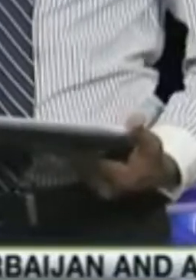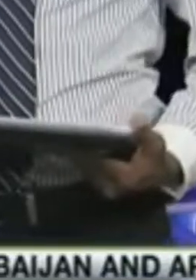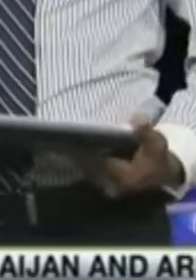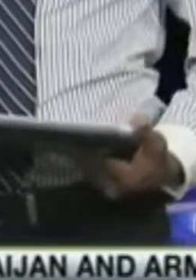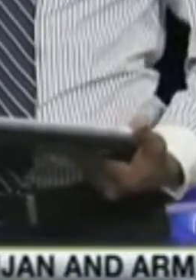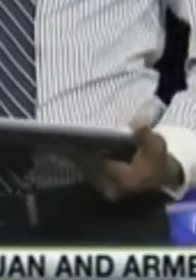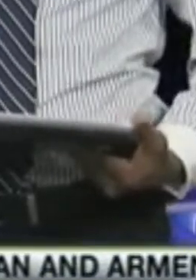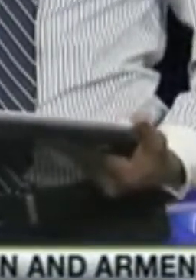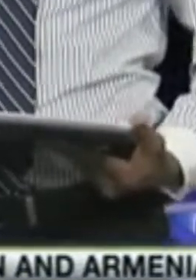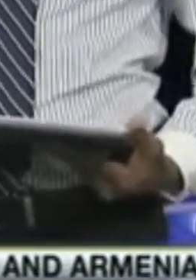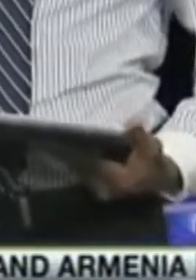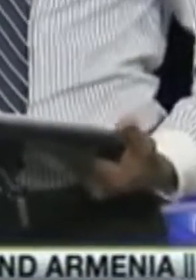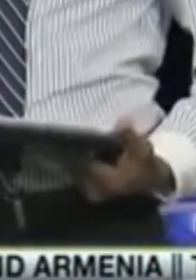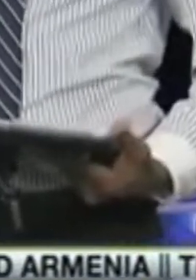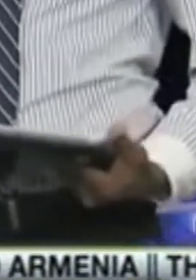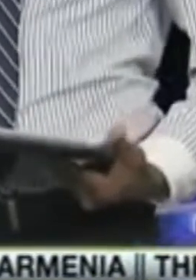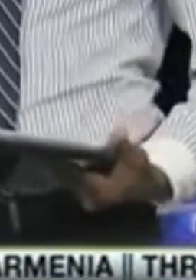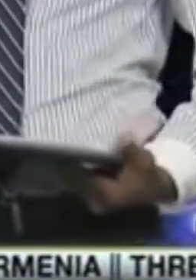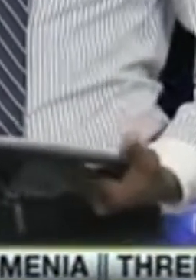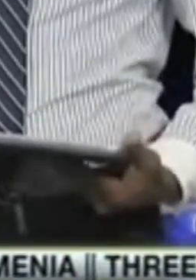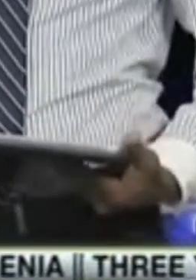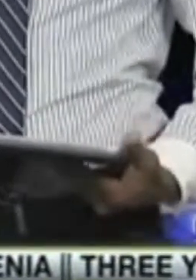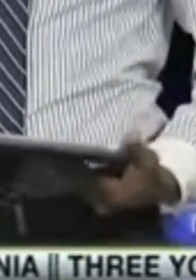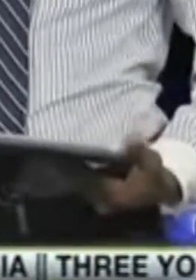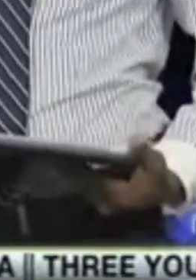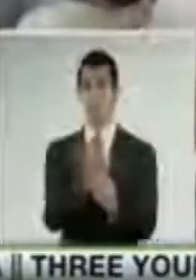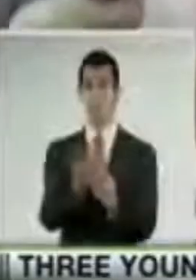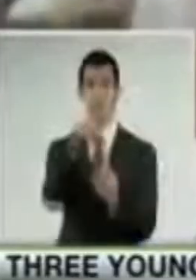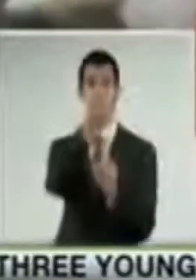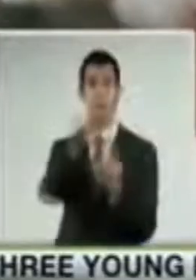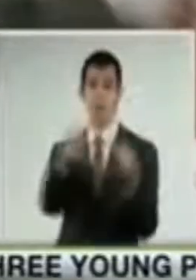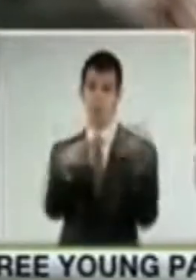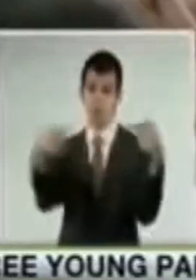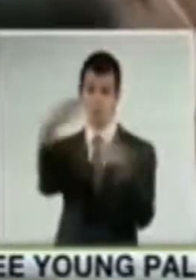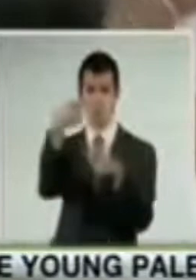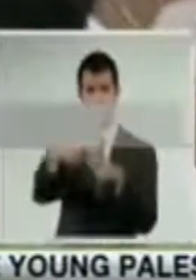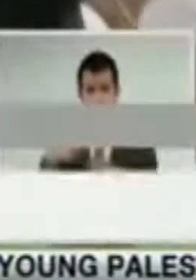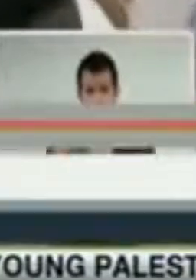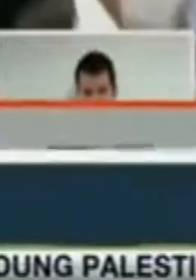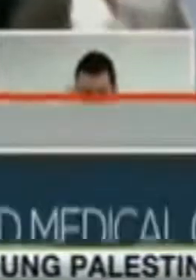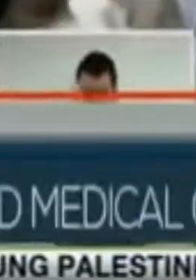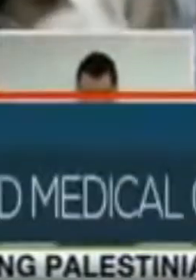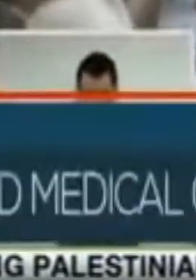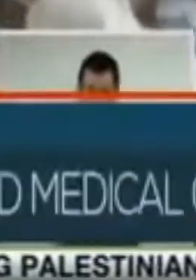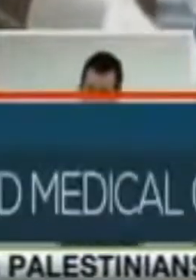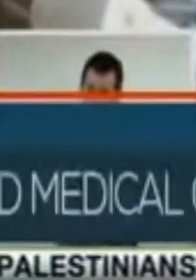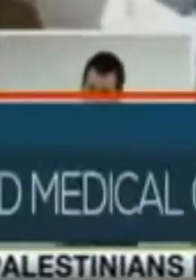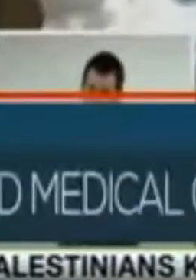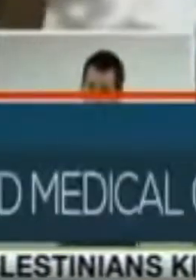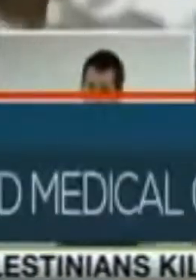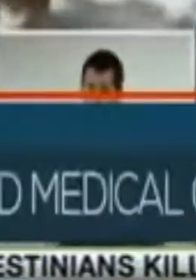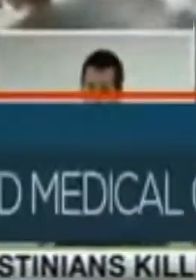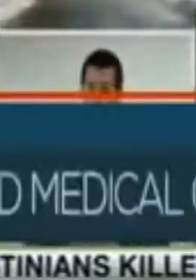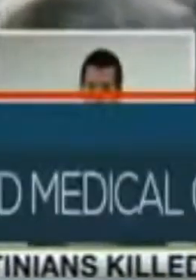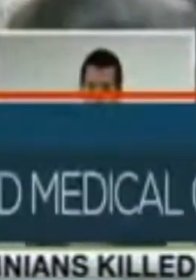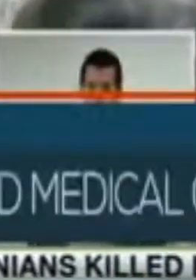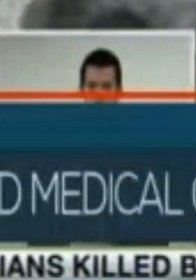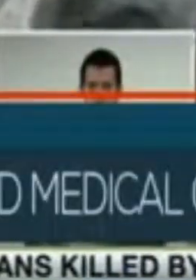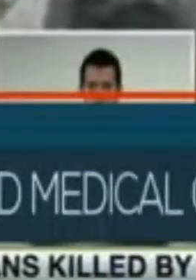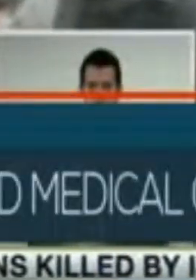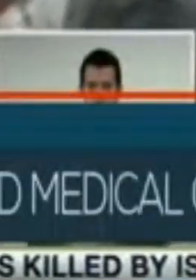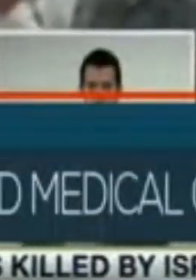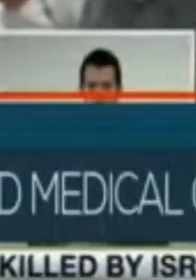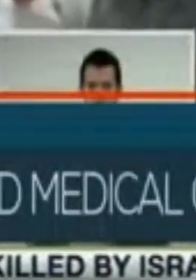Diabla, given the epidemiological situation due to COVID-19. Diaz-Canel directed the Ministry of Health to design a plan to